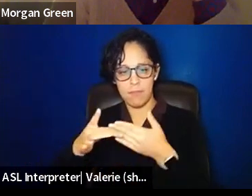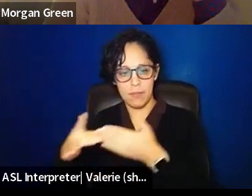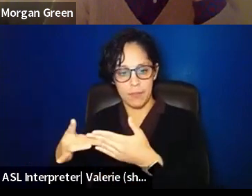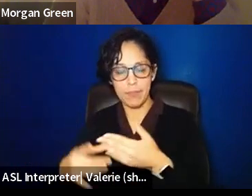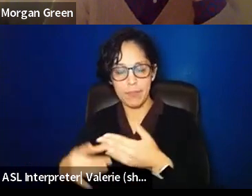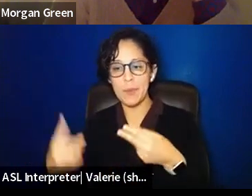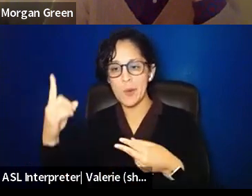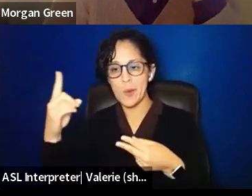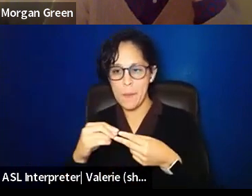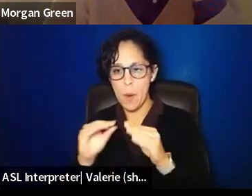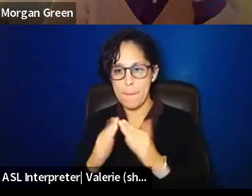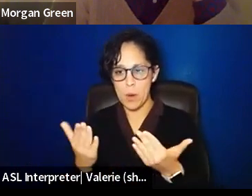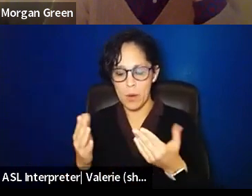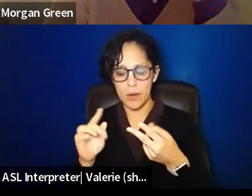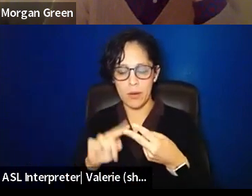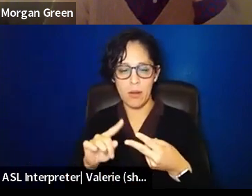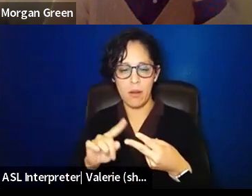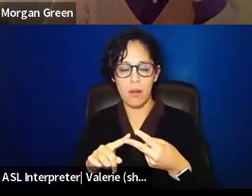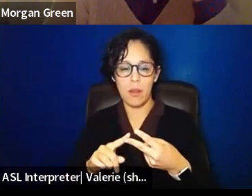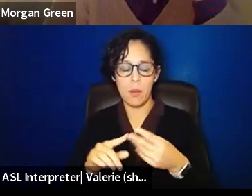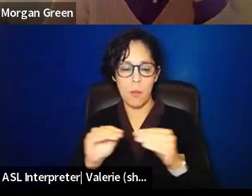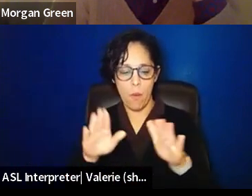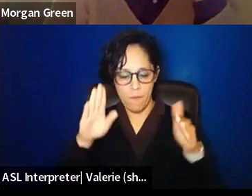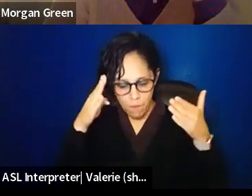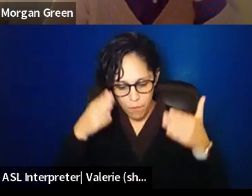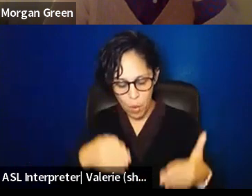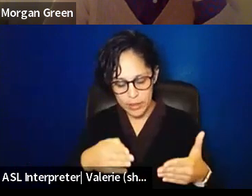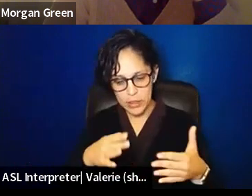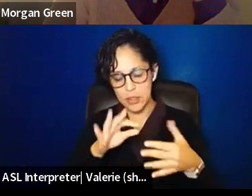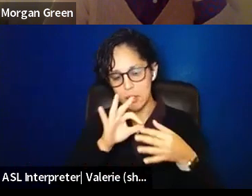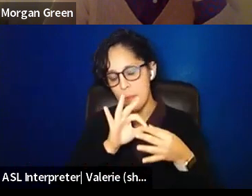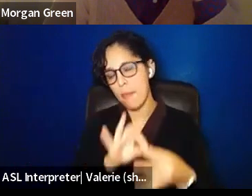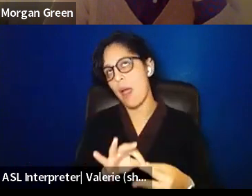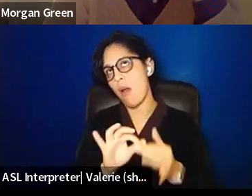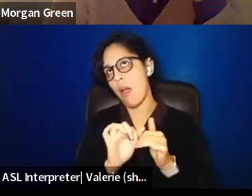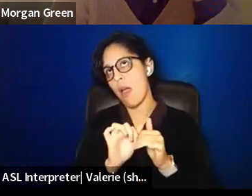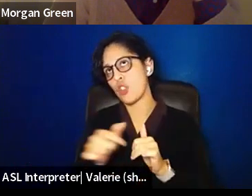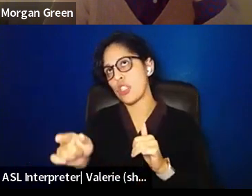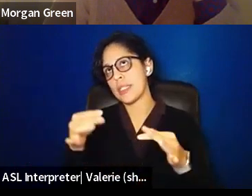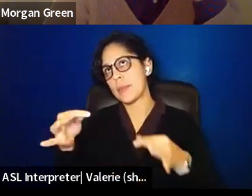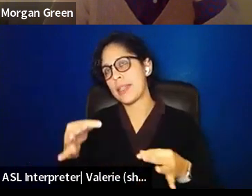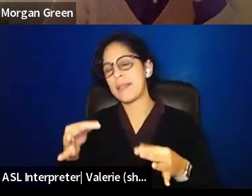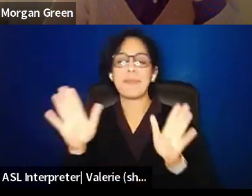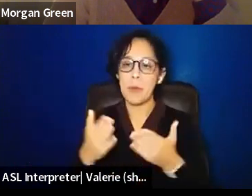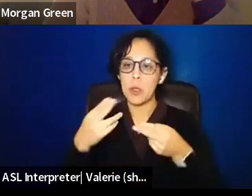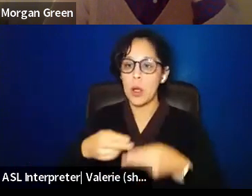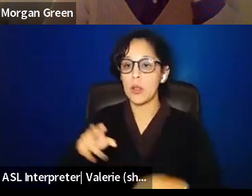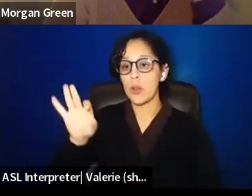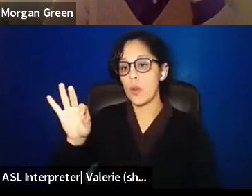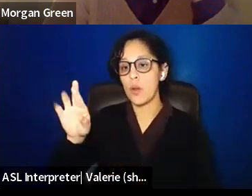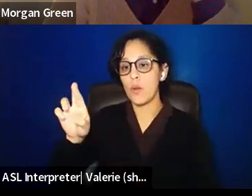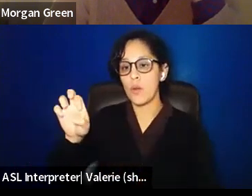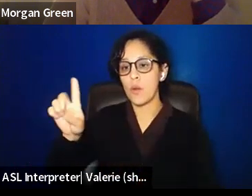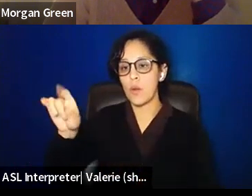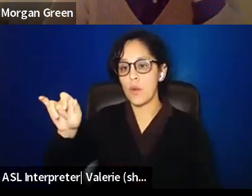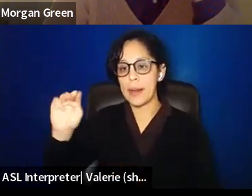of talking about the way that she frames it. It's a book called Freedom is a Constant Struggle by